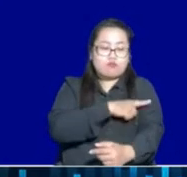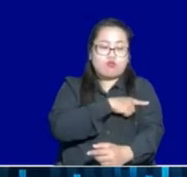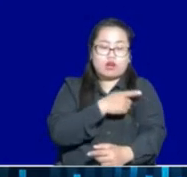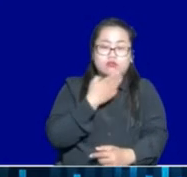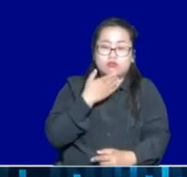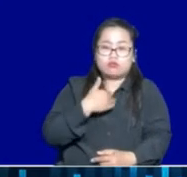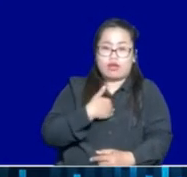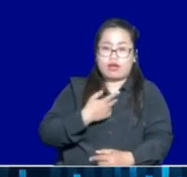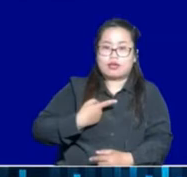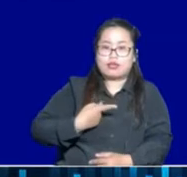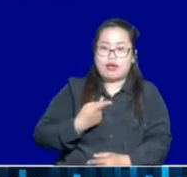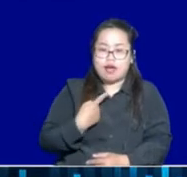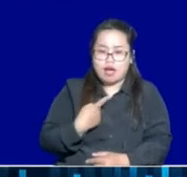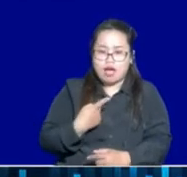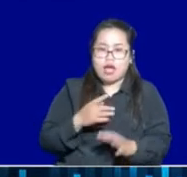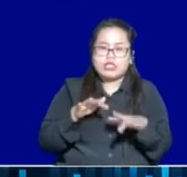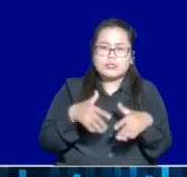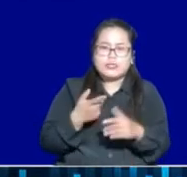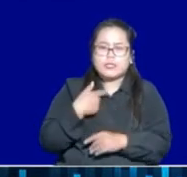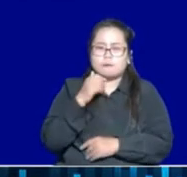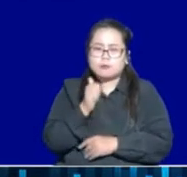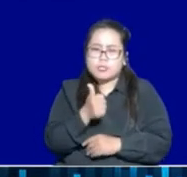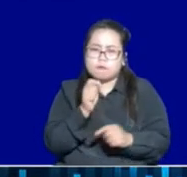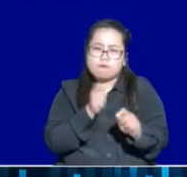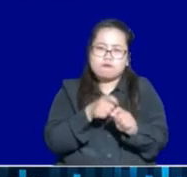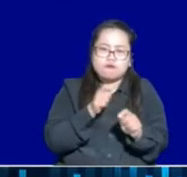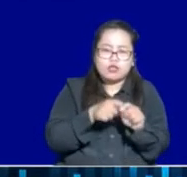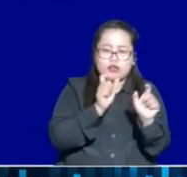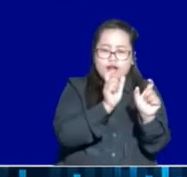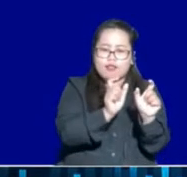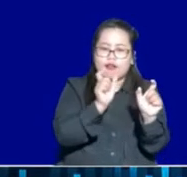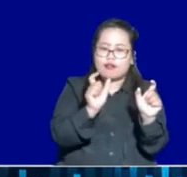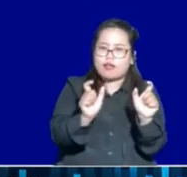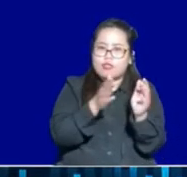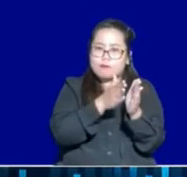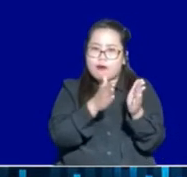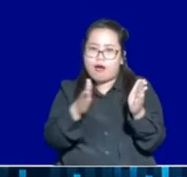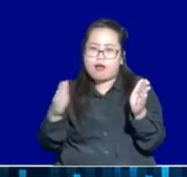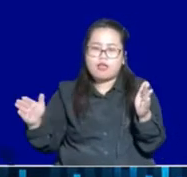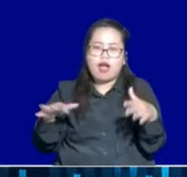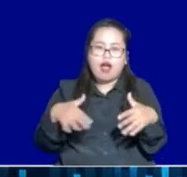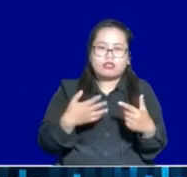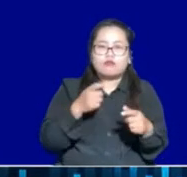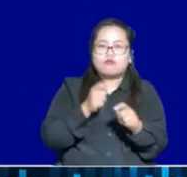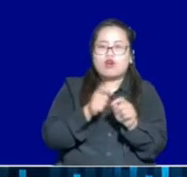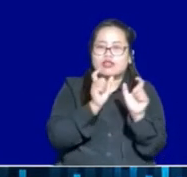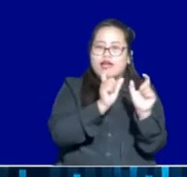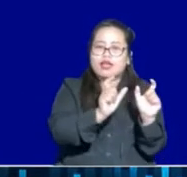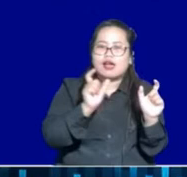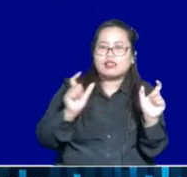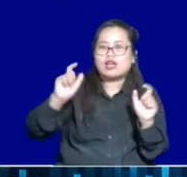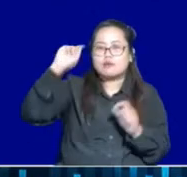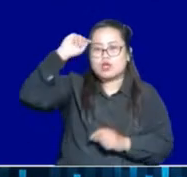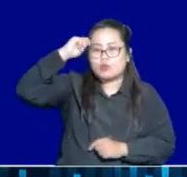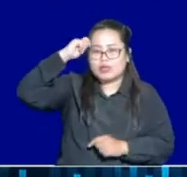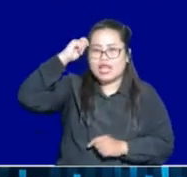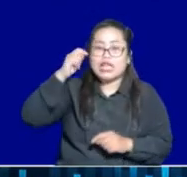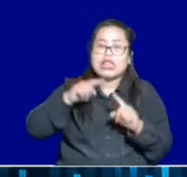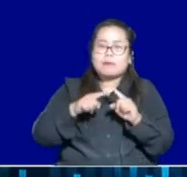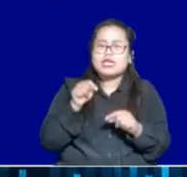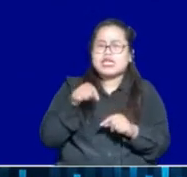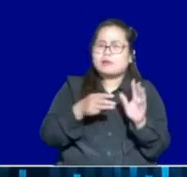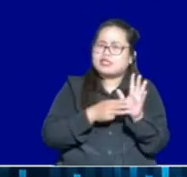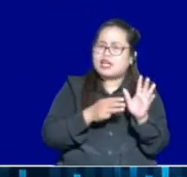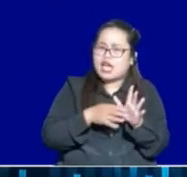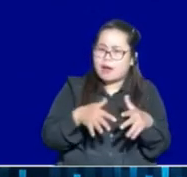more words and in longer words. But this faces a chicken and egg problem. And the chicken and egg problem comes from the fact